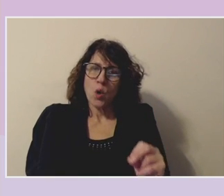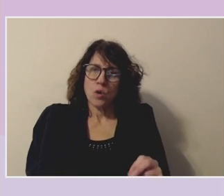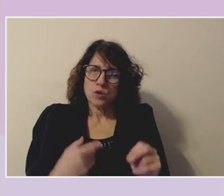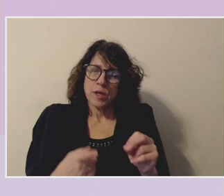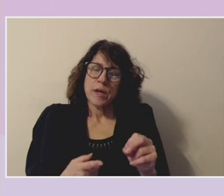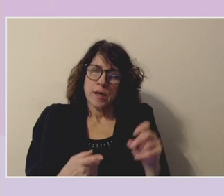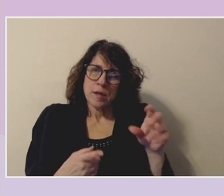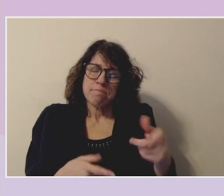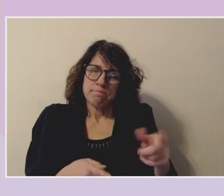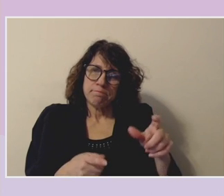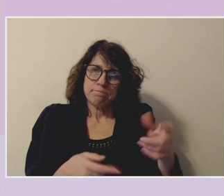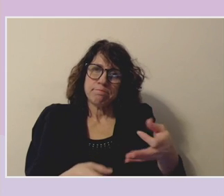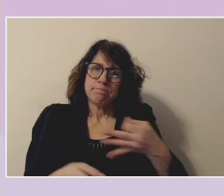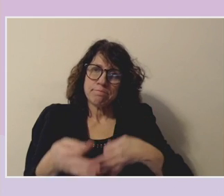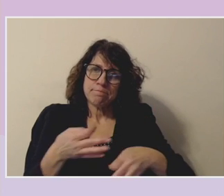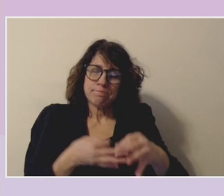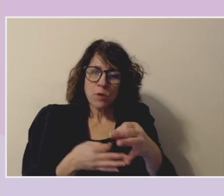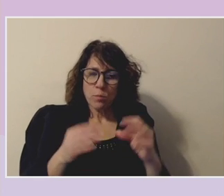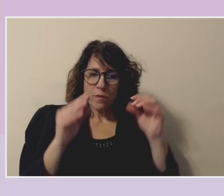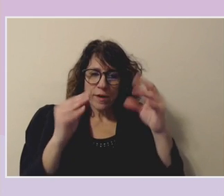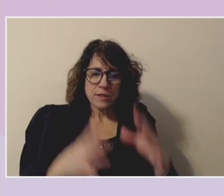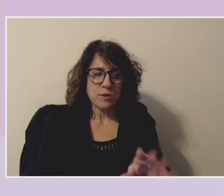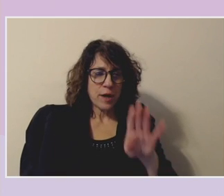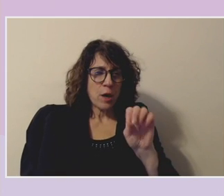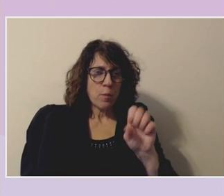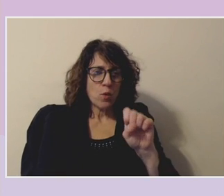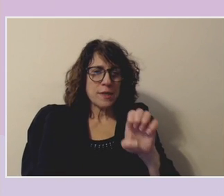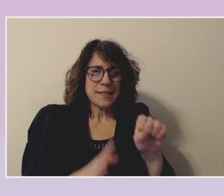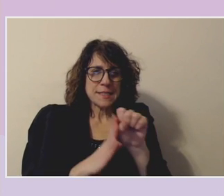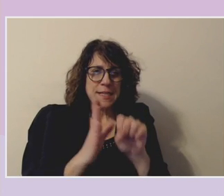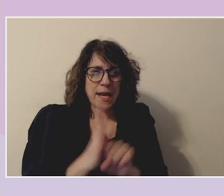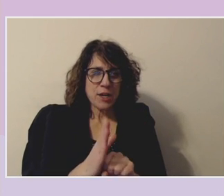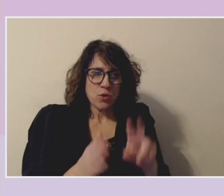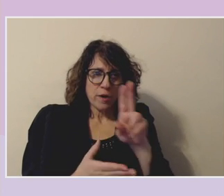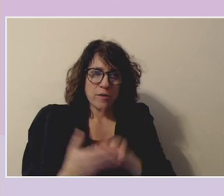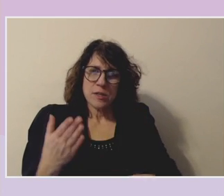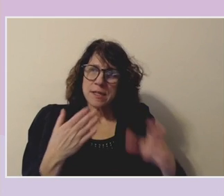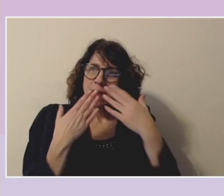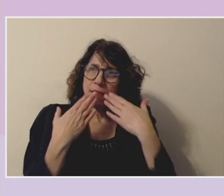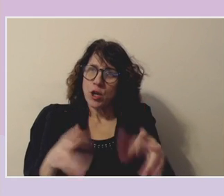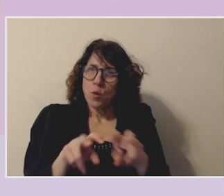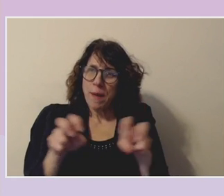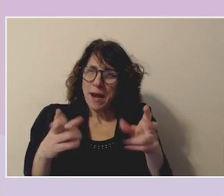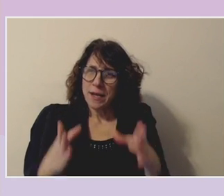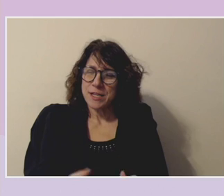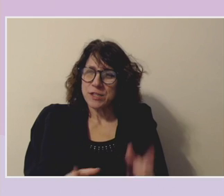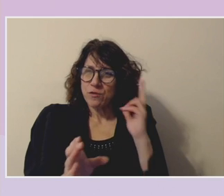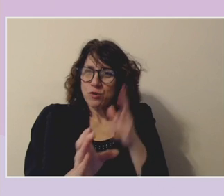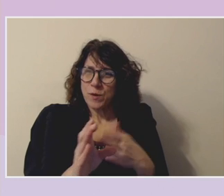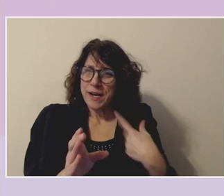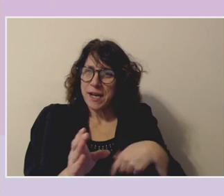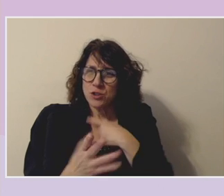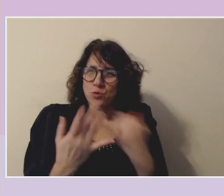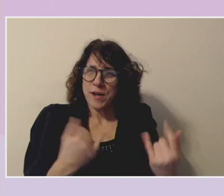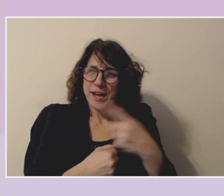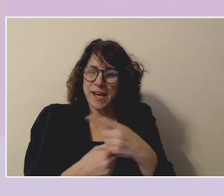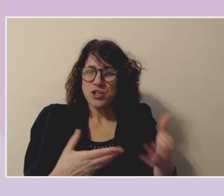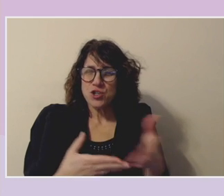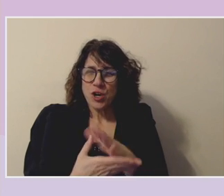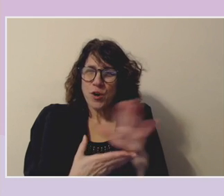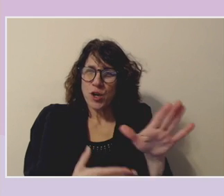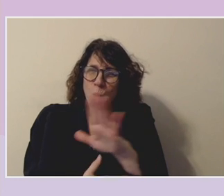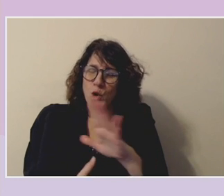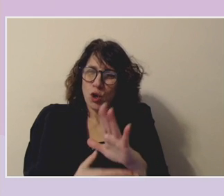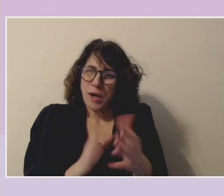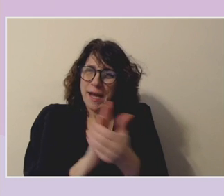Boise State University. Thank you, panelists, for joining us today and sharing your expertise. So with